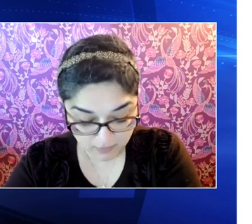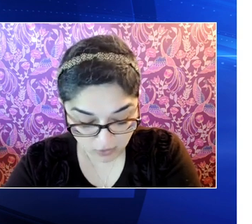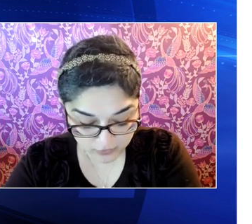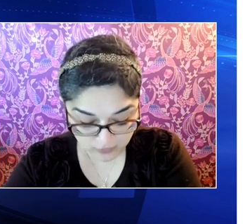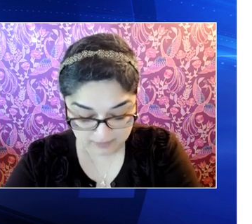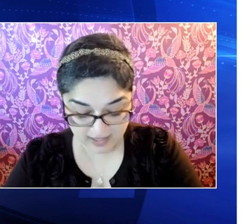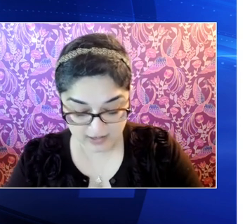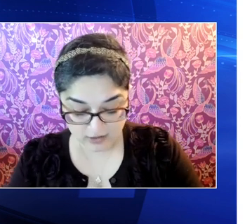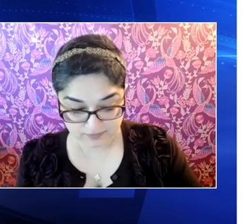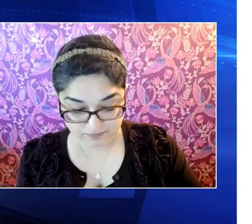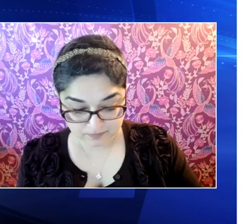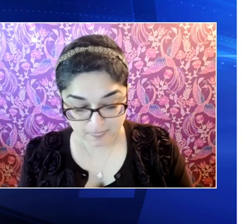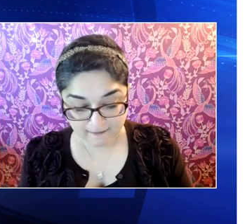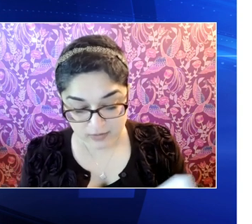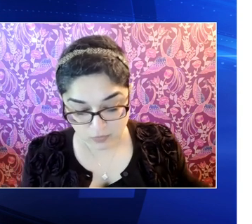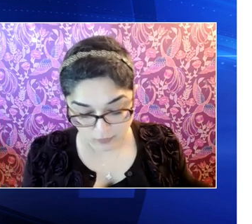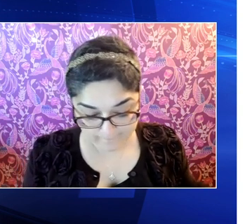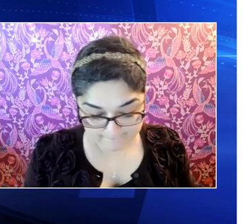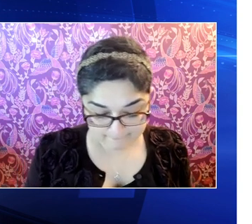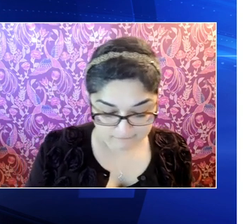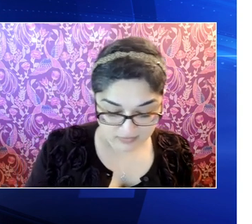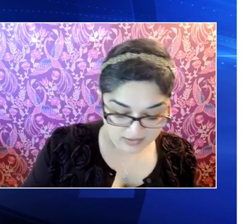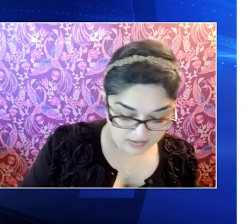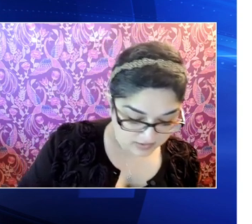effect upon the ratepayer. End quote.